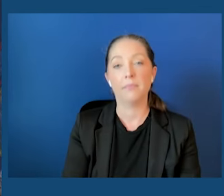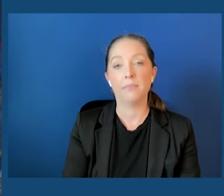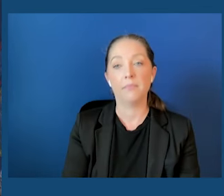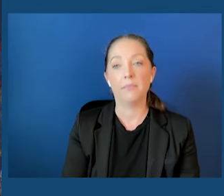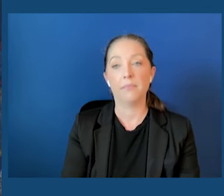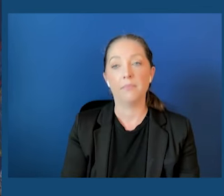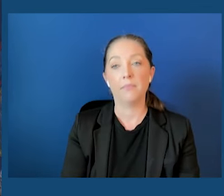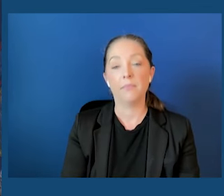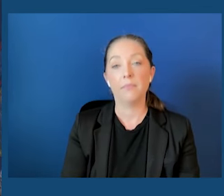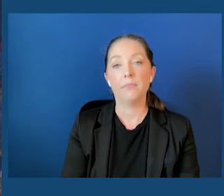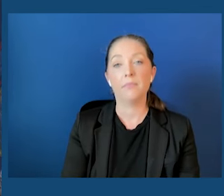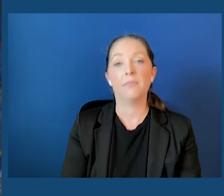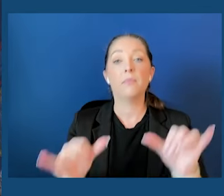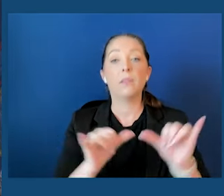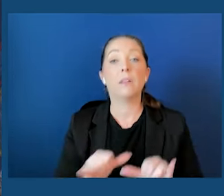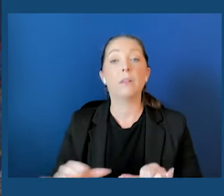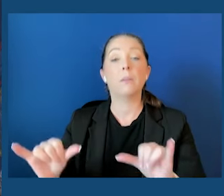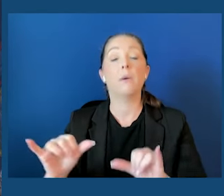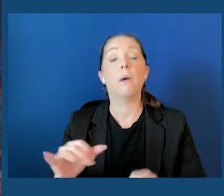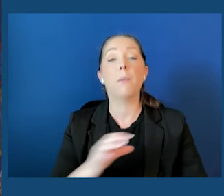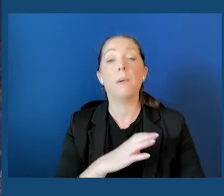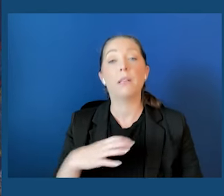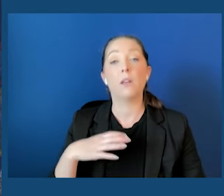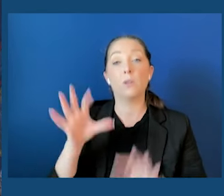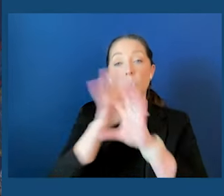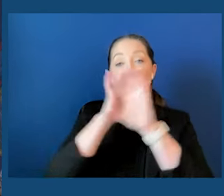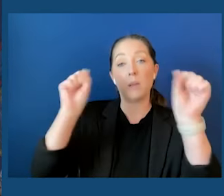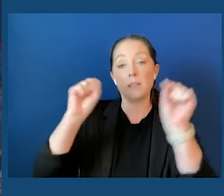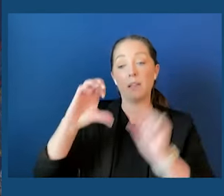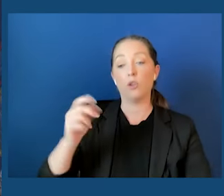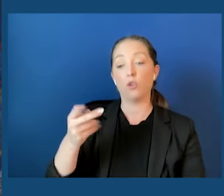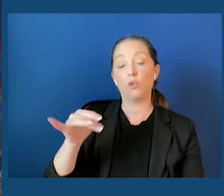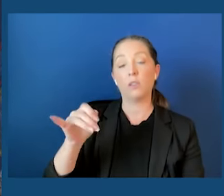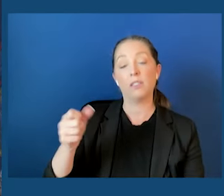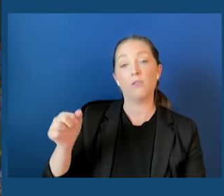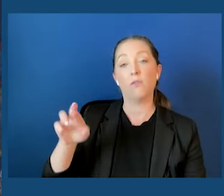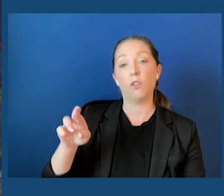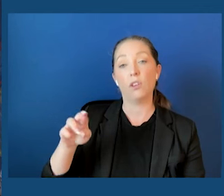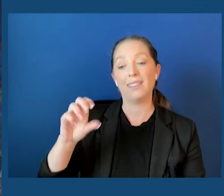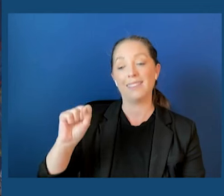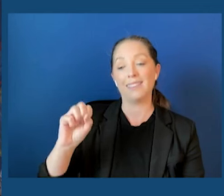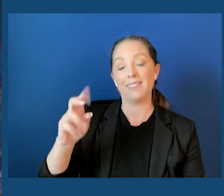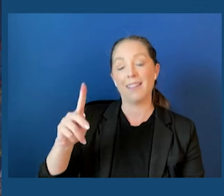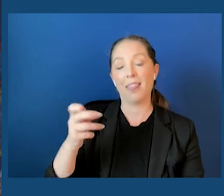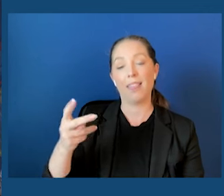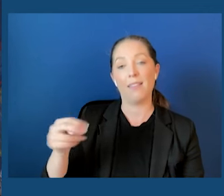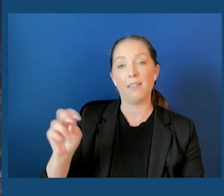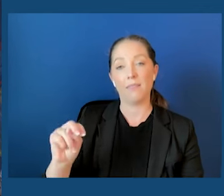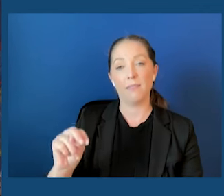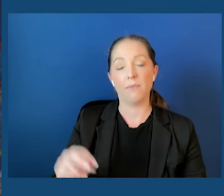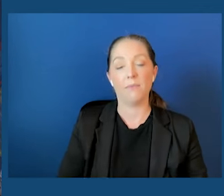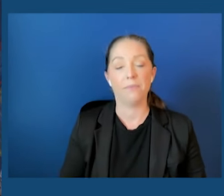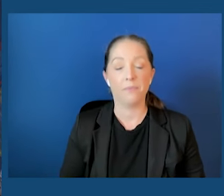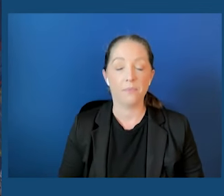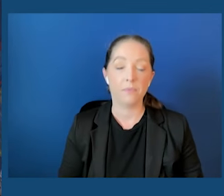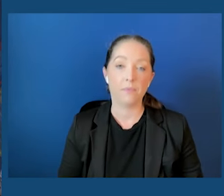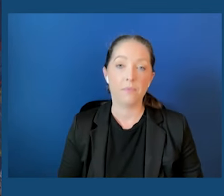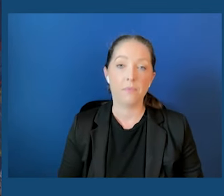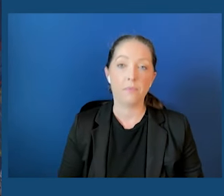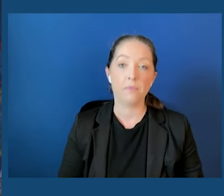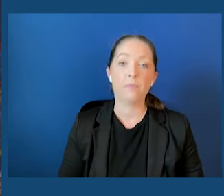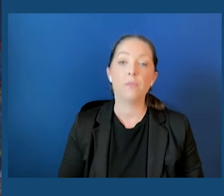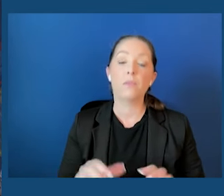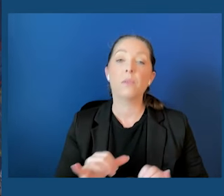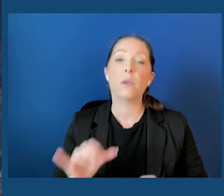Common Council President Christopher Scanlon. Common Councilwoman